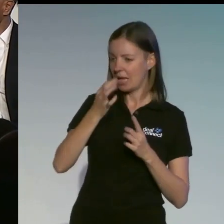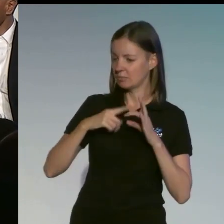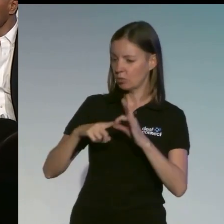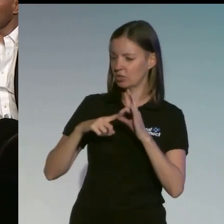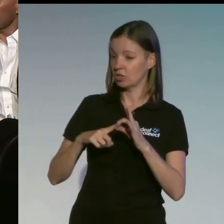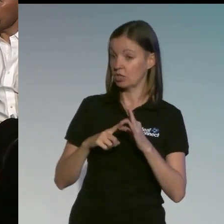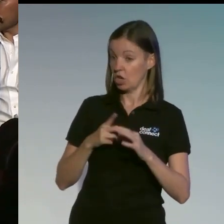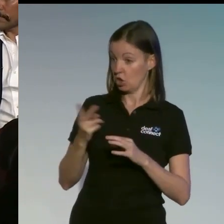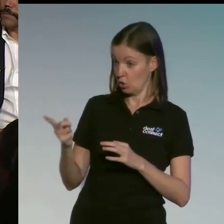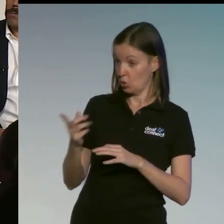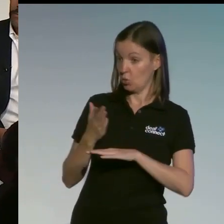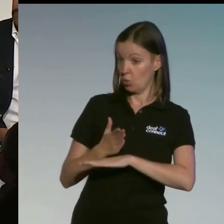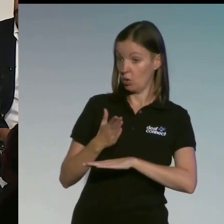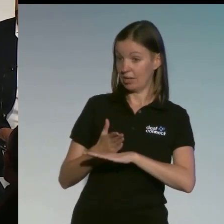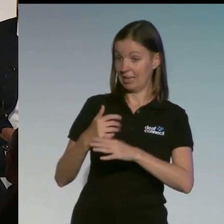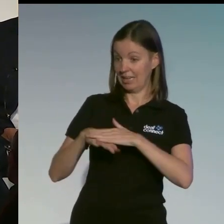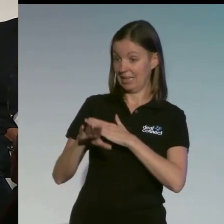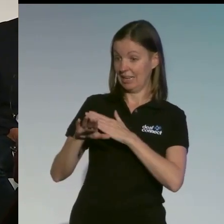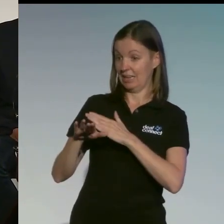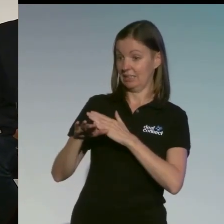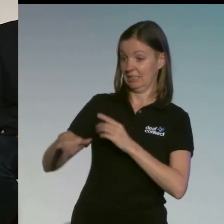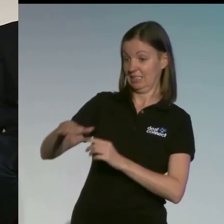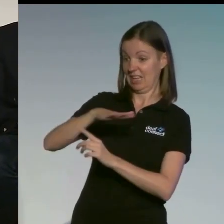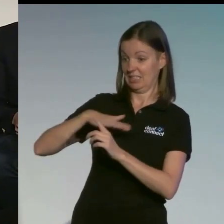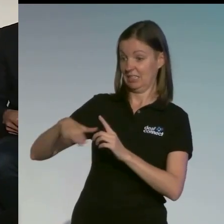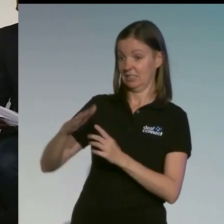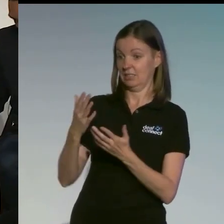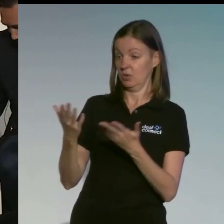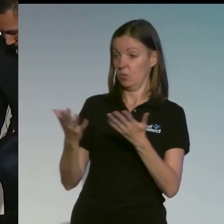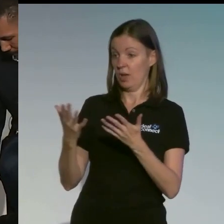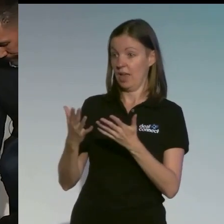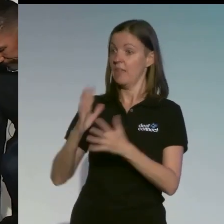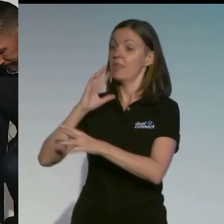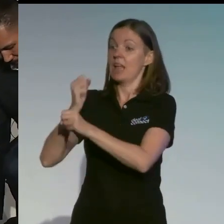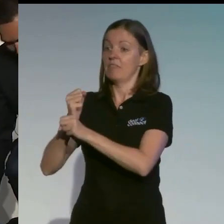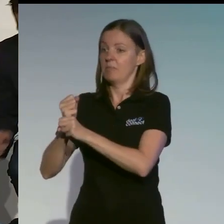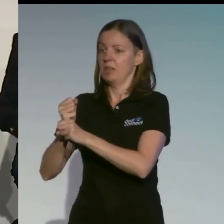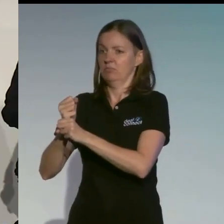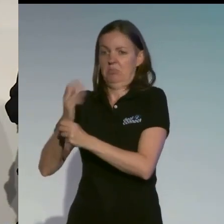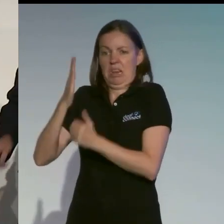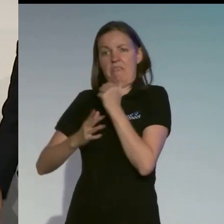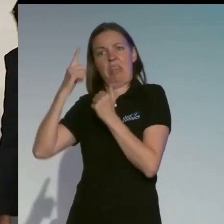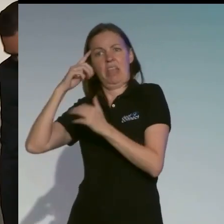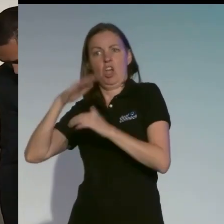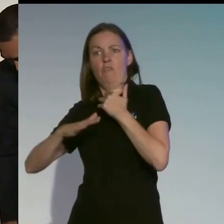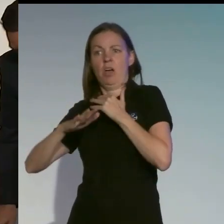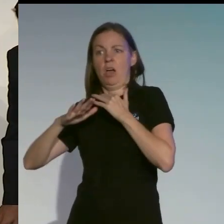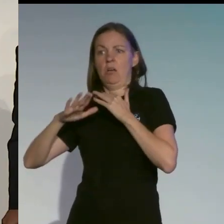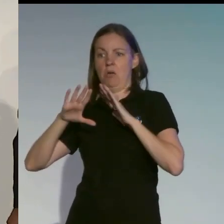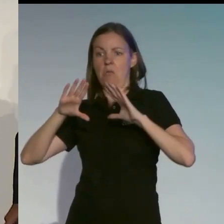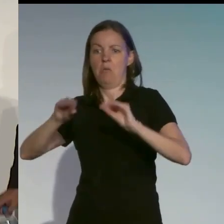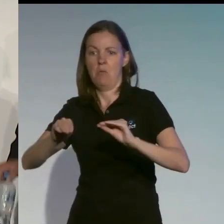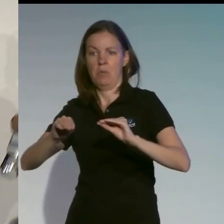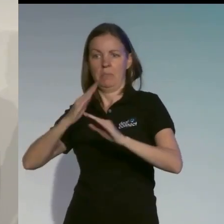though you're working in environments where the state wouldn't even consider banning this, you're working with different groups. Yancy, you with the legal